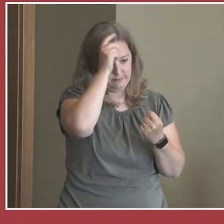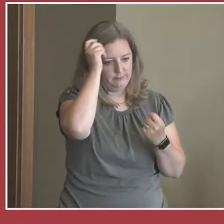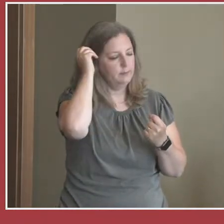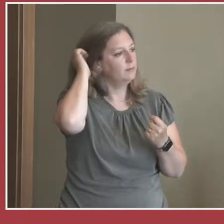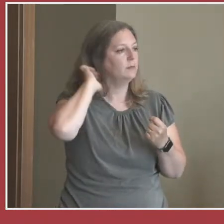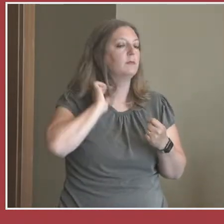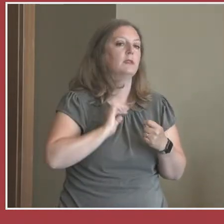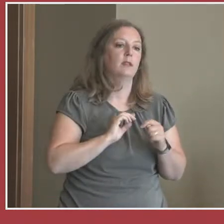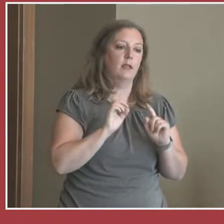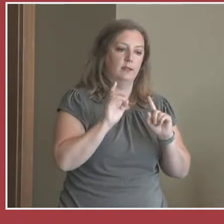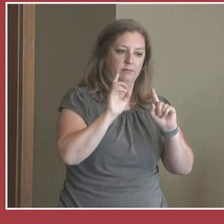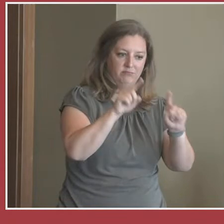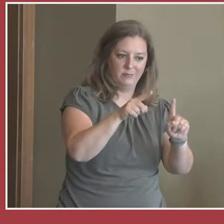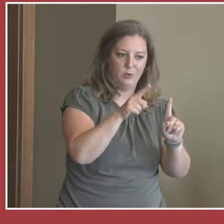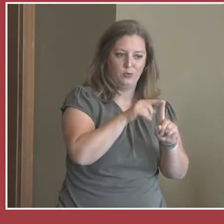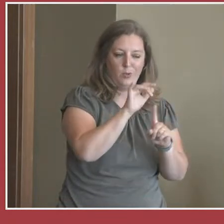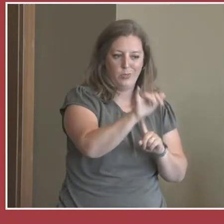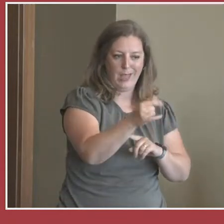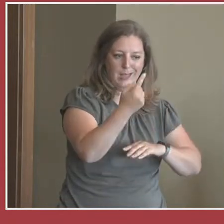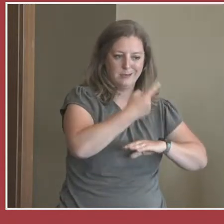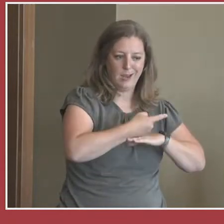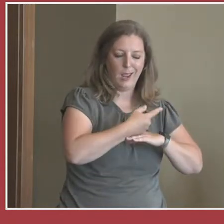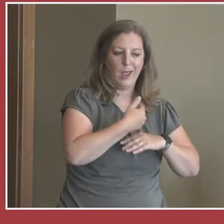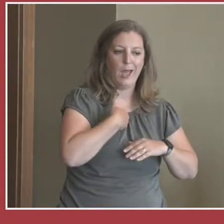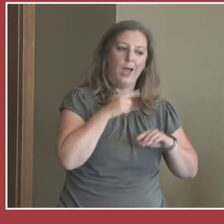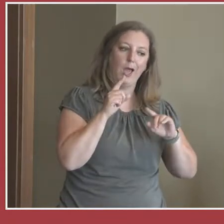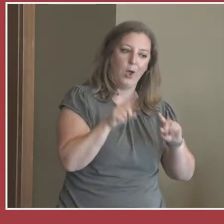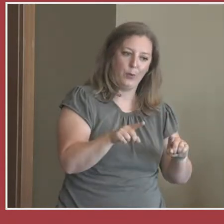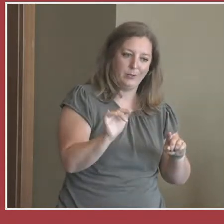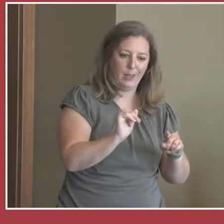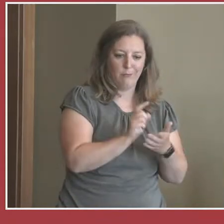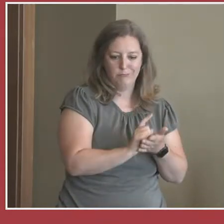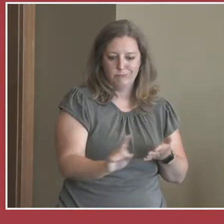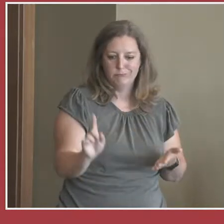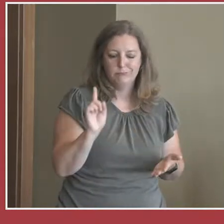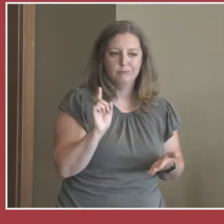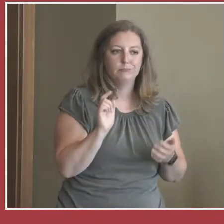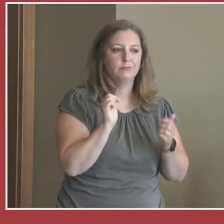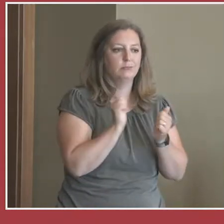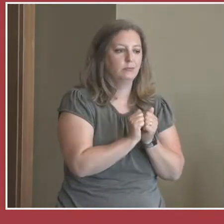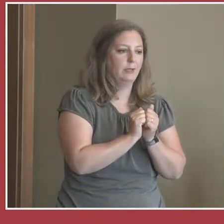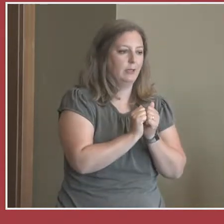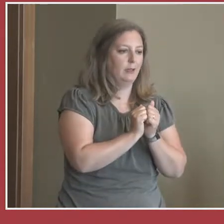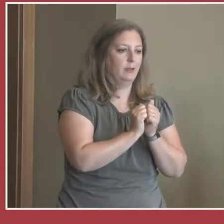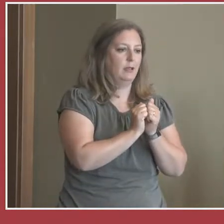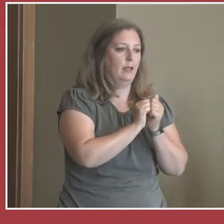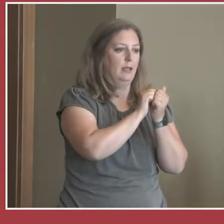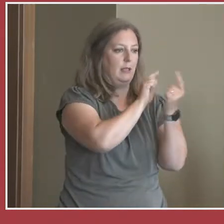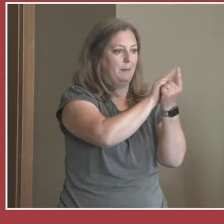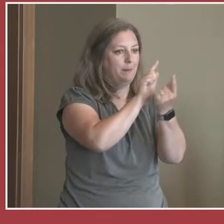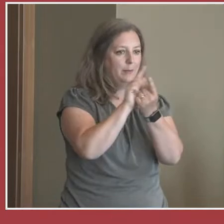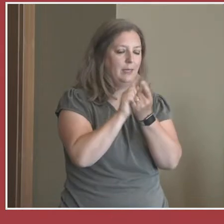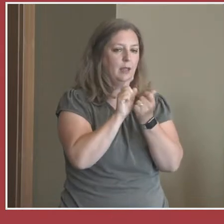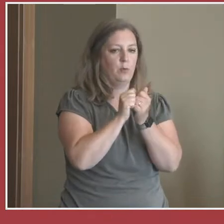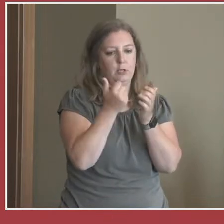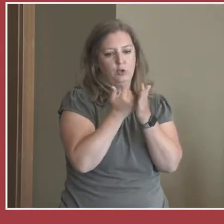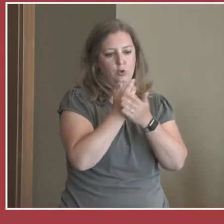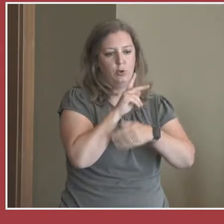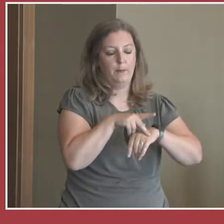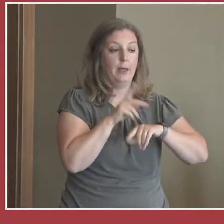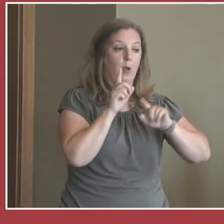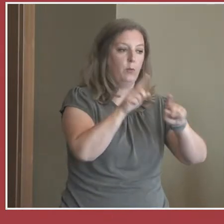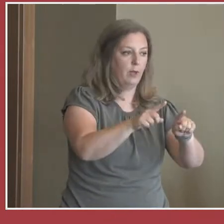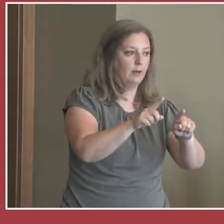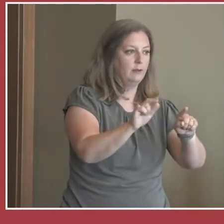that was at the leadership kickoff, because I went in just like last week with meeting with principals, all of our new principals, and went into